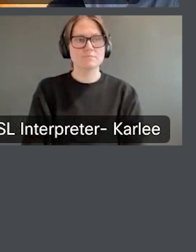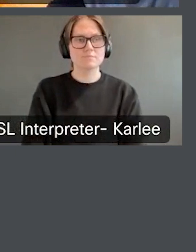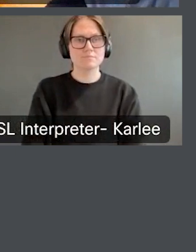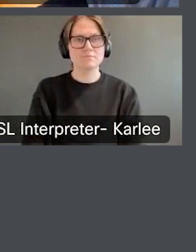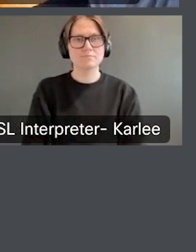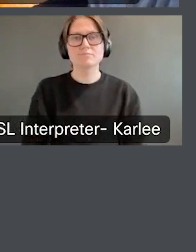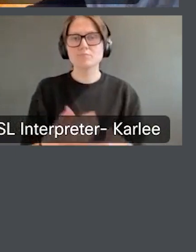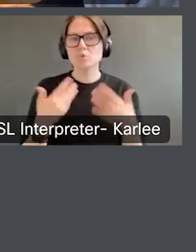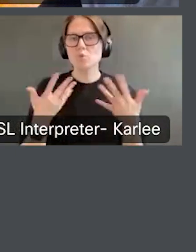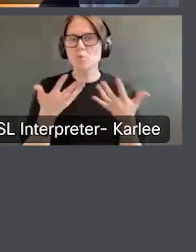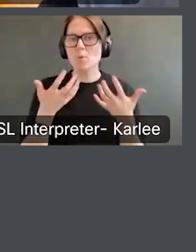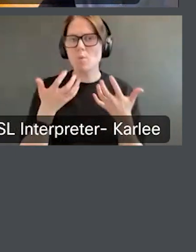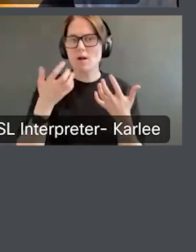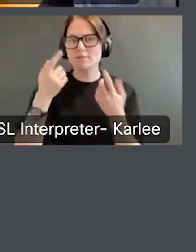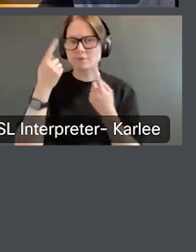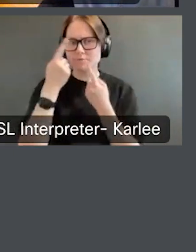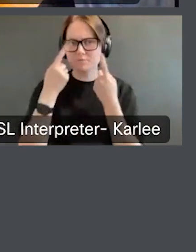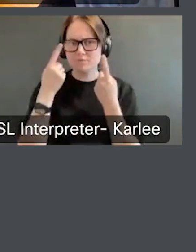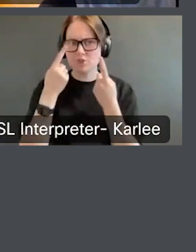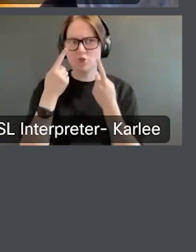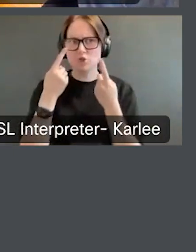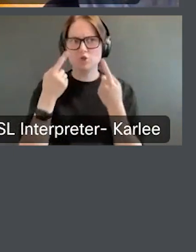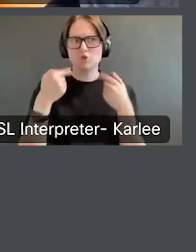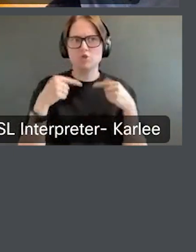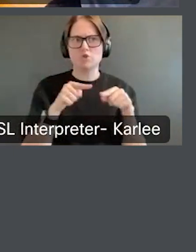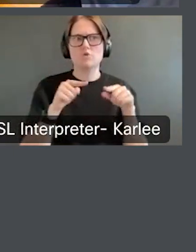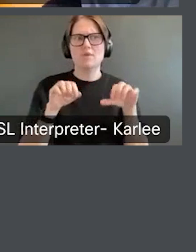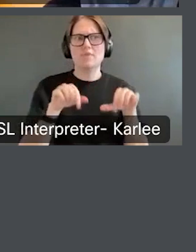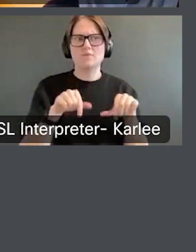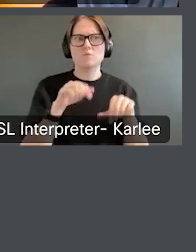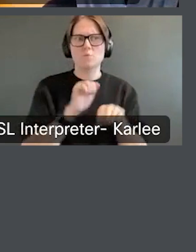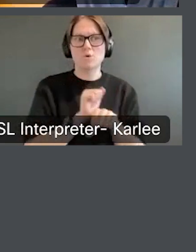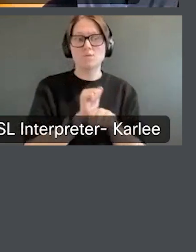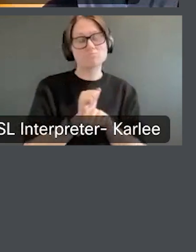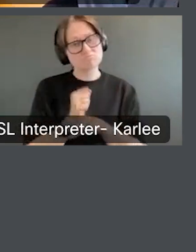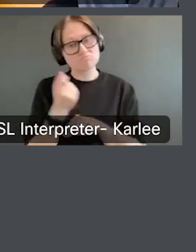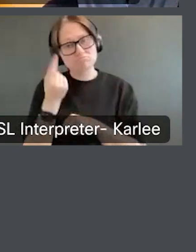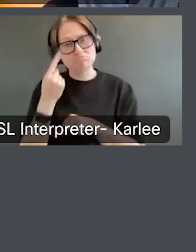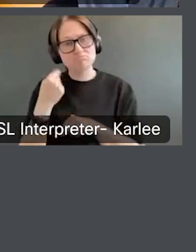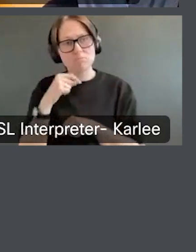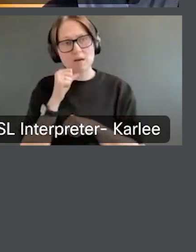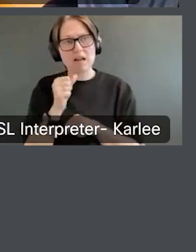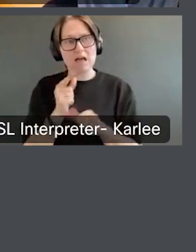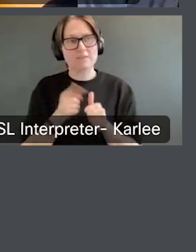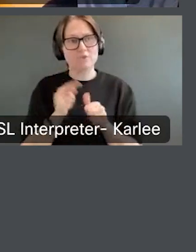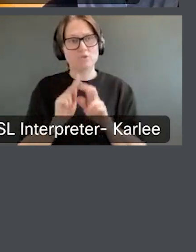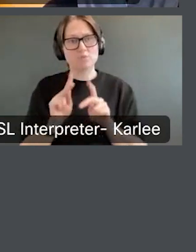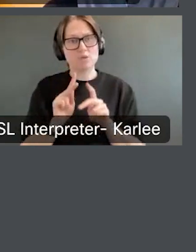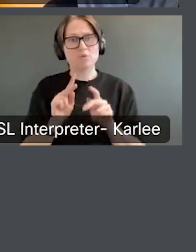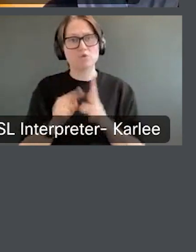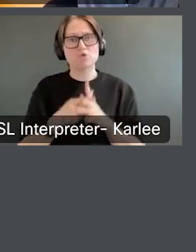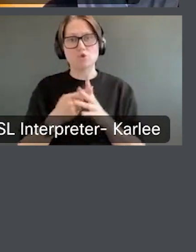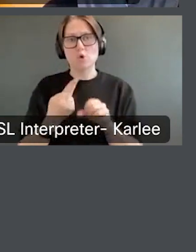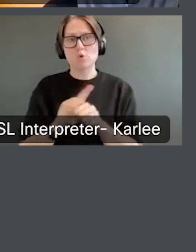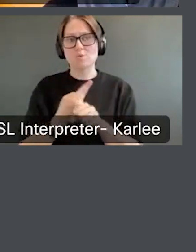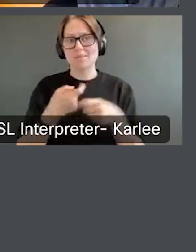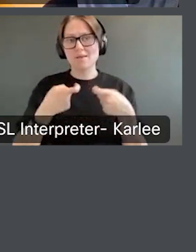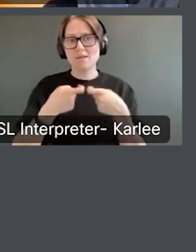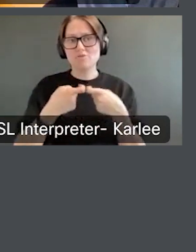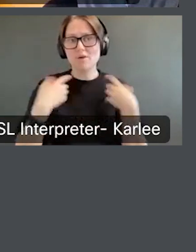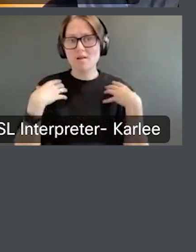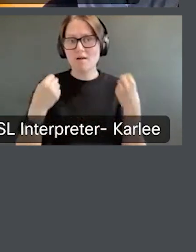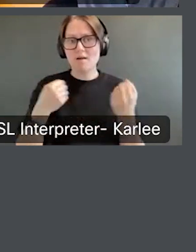when we're doing this work, because we're not the first people to start using the electronic health record to